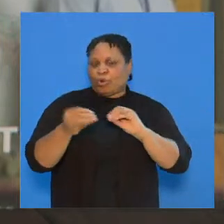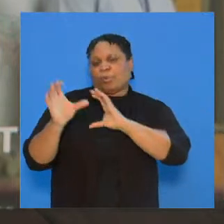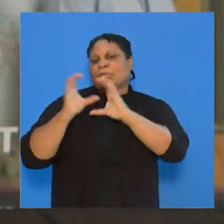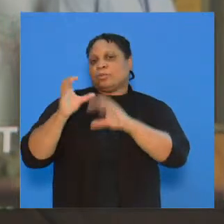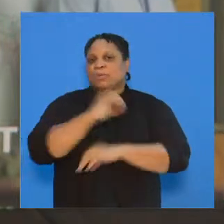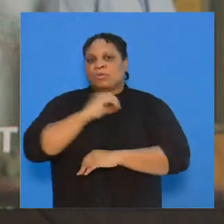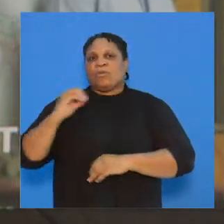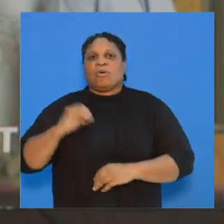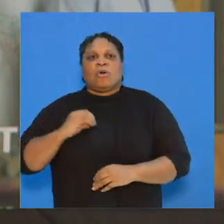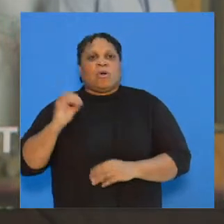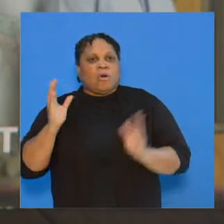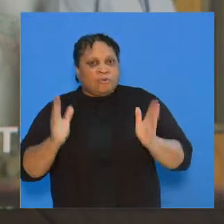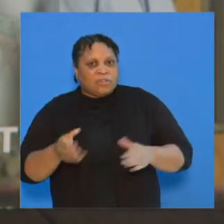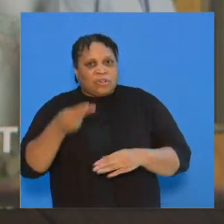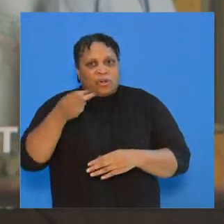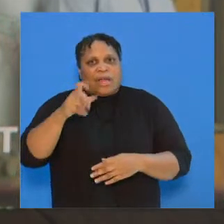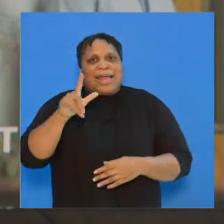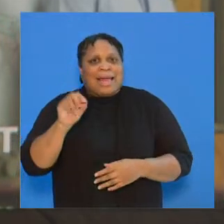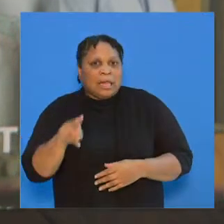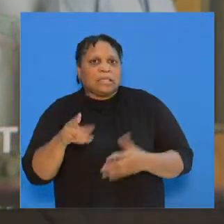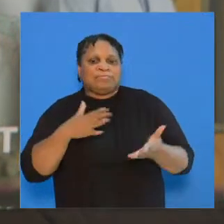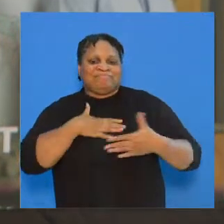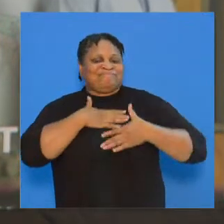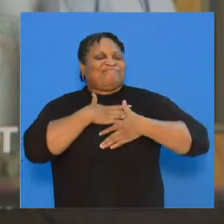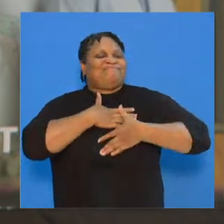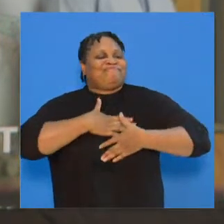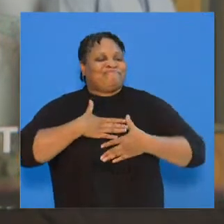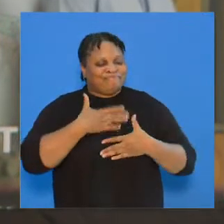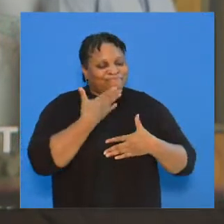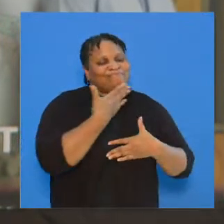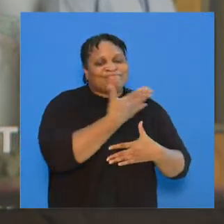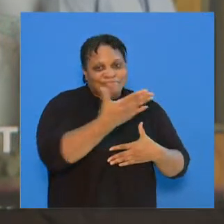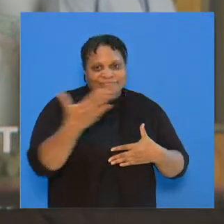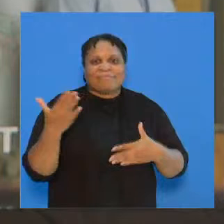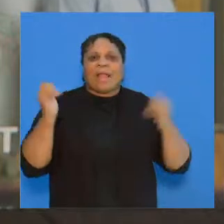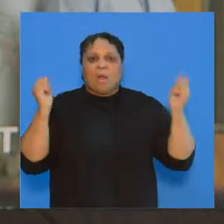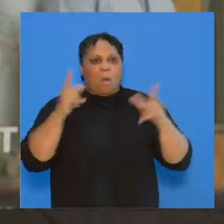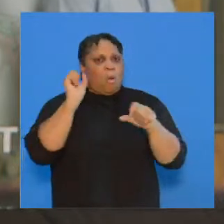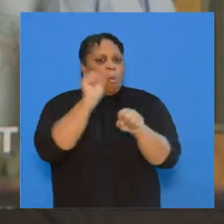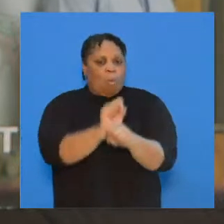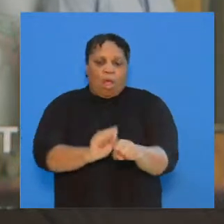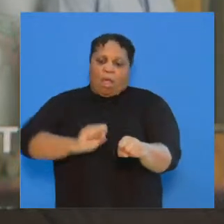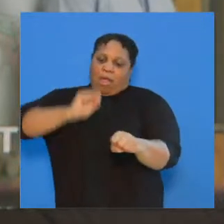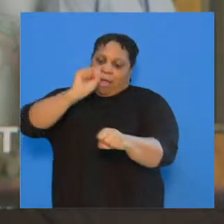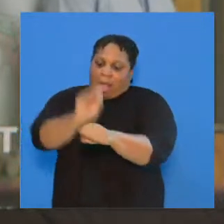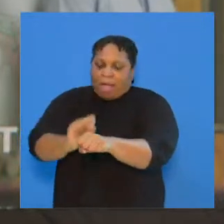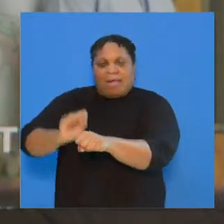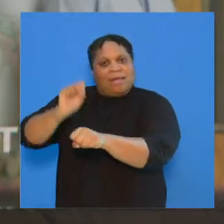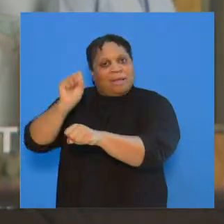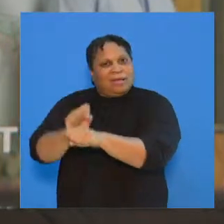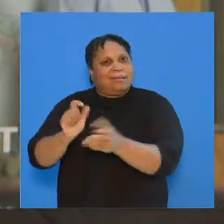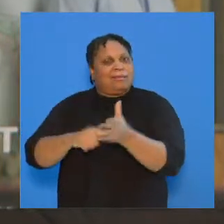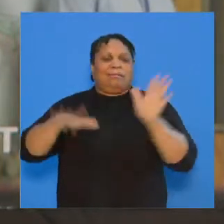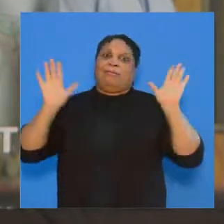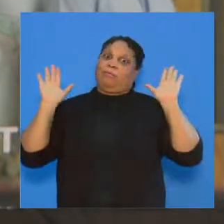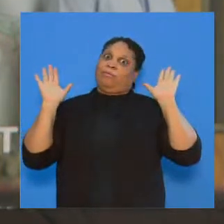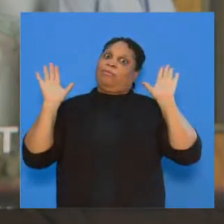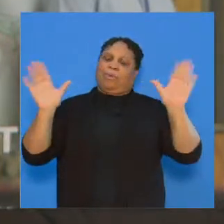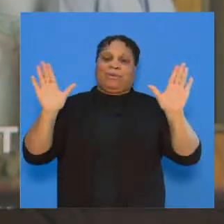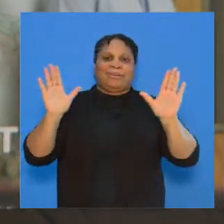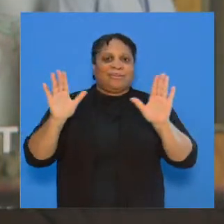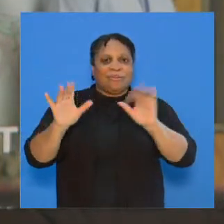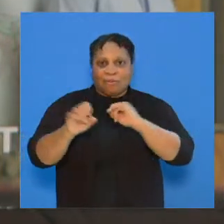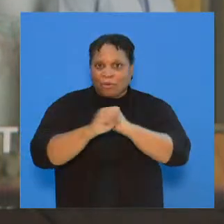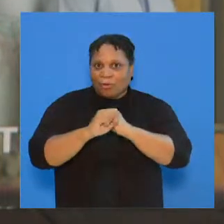Officer Helen Zollman. My appreciation goes to everyone who worked tirelessly on this outstanding production, as it's